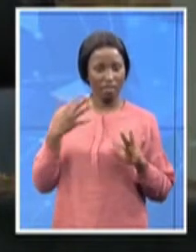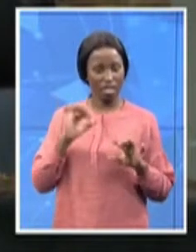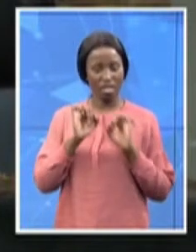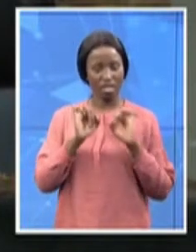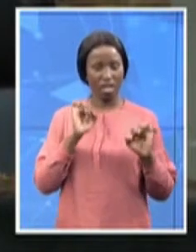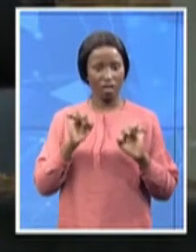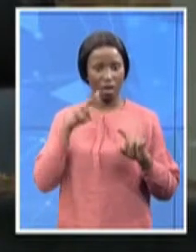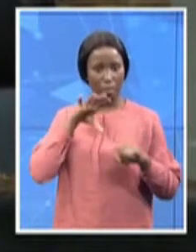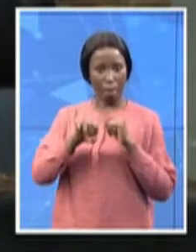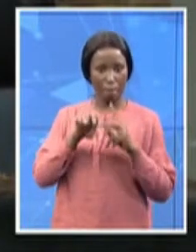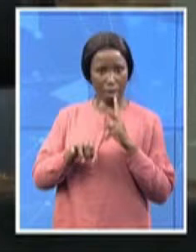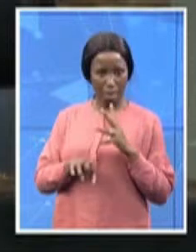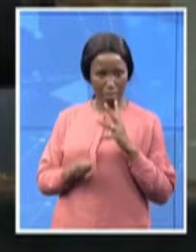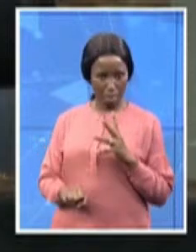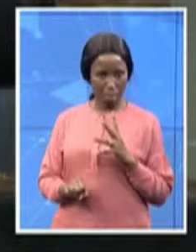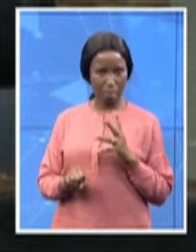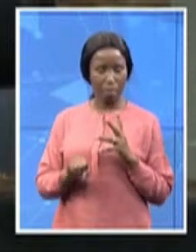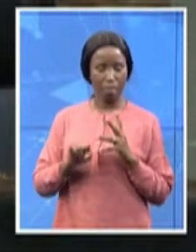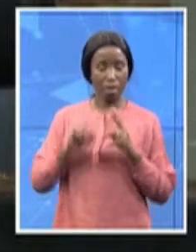were